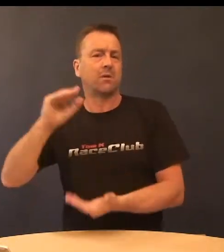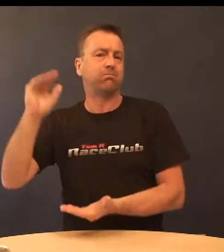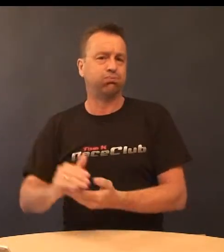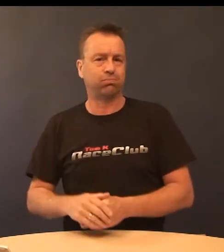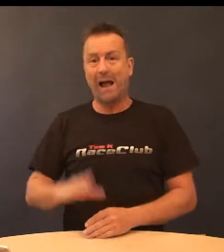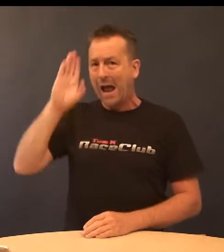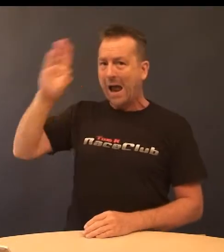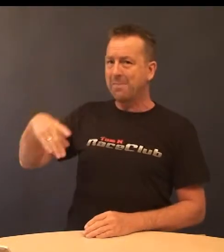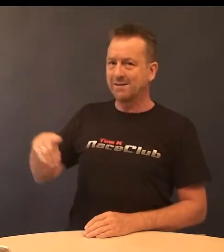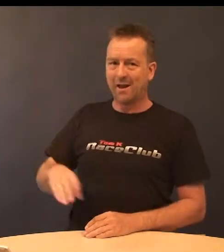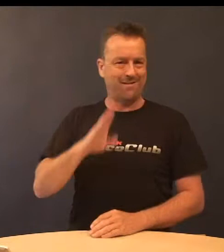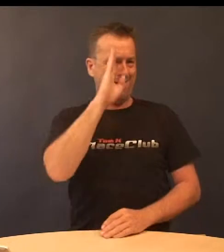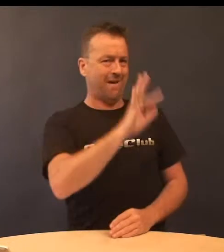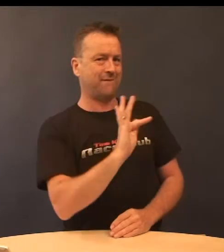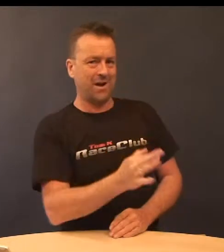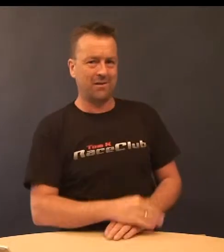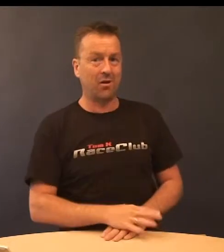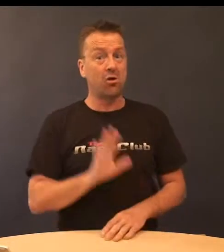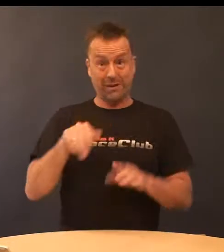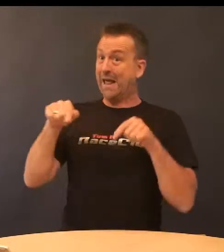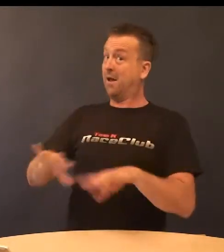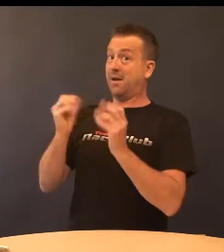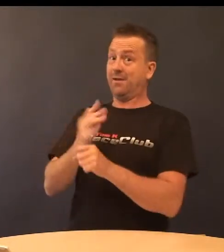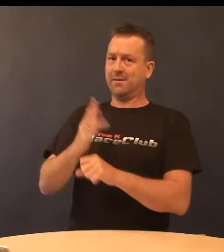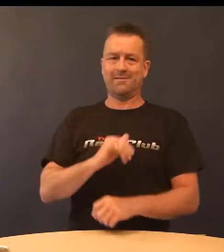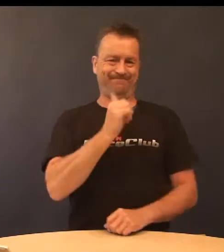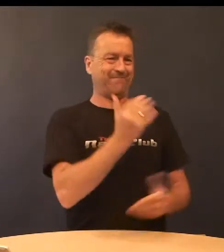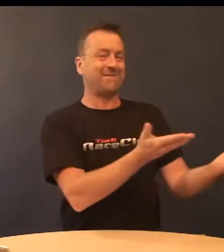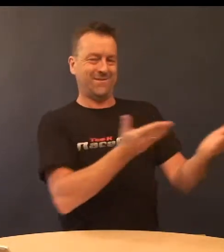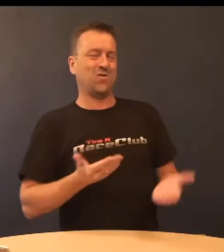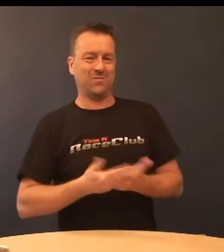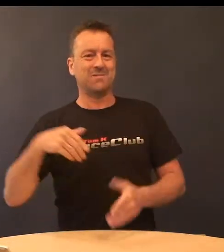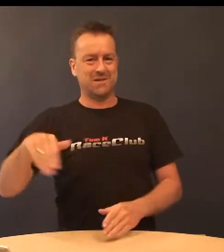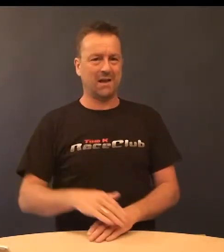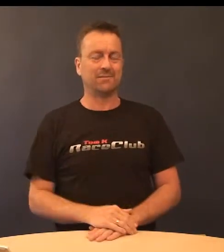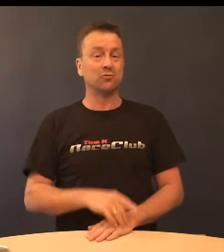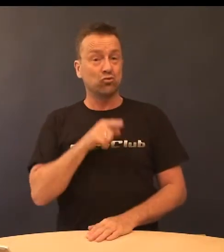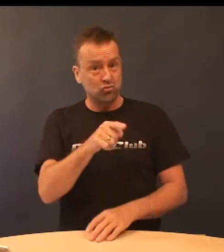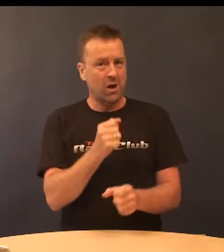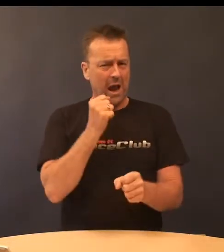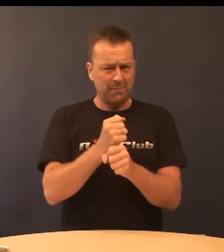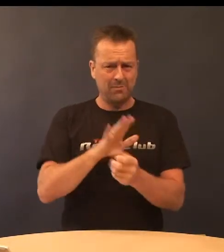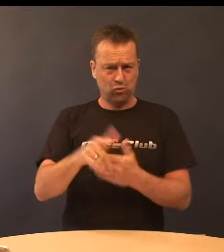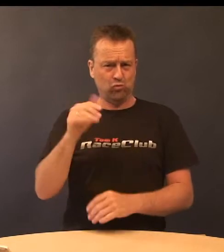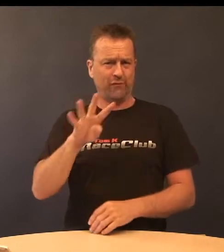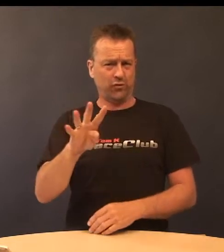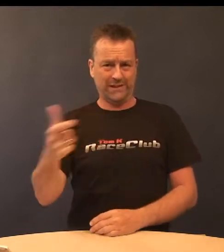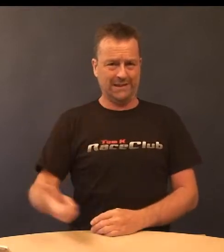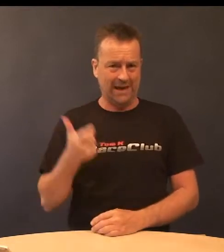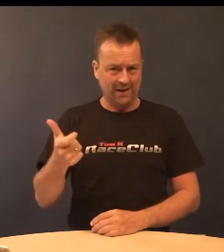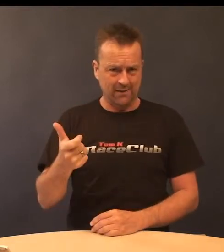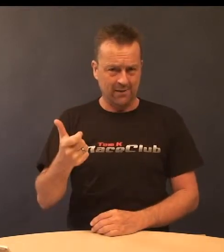consumption. Hello, Pascal. Hello, Fred. So this is where it all happens. Welcome to Michelin. You're working on the 2014